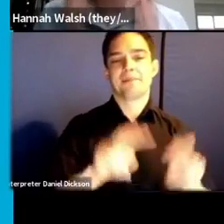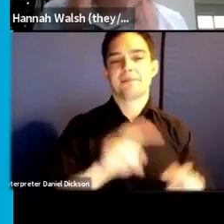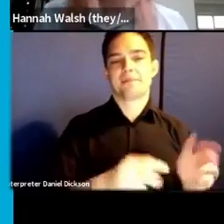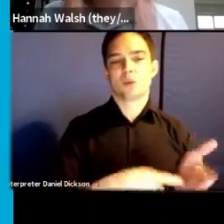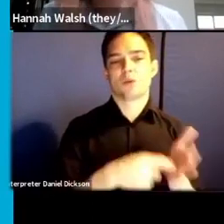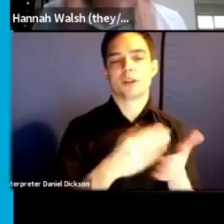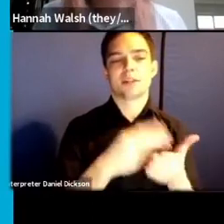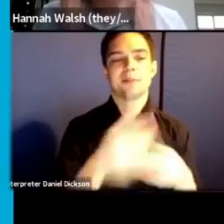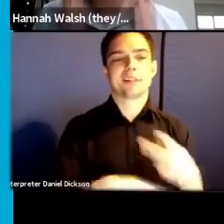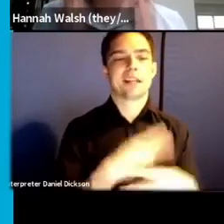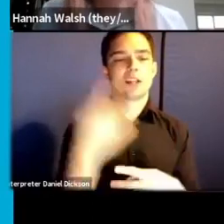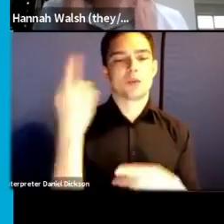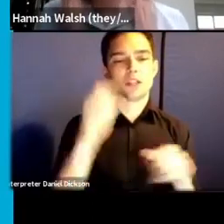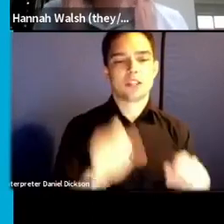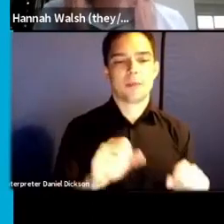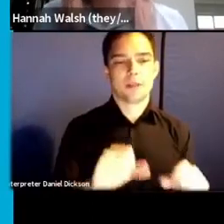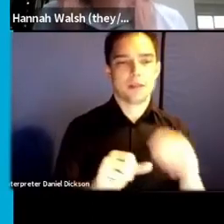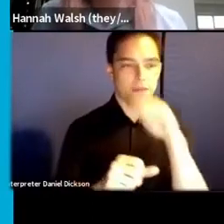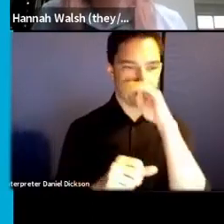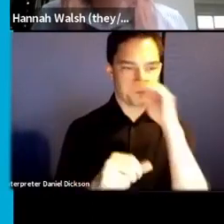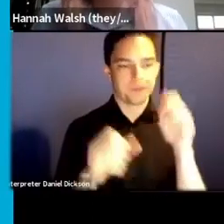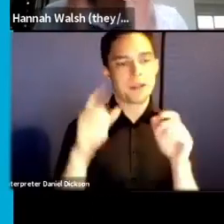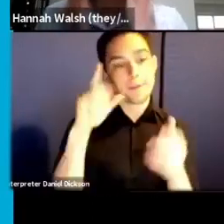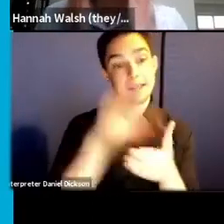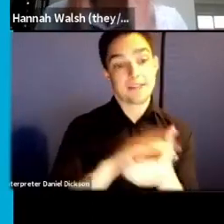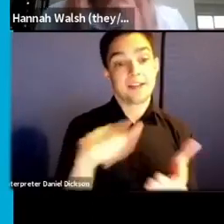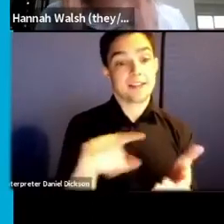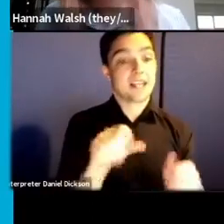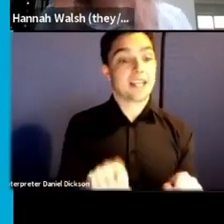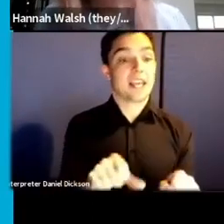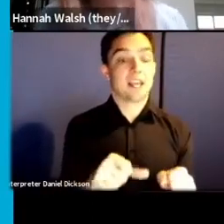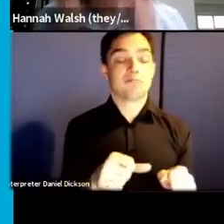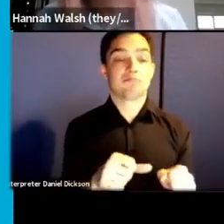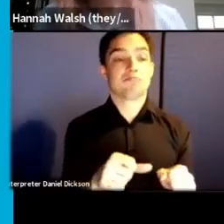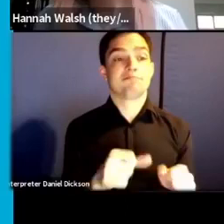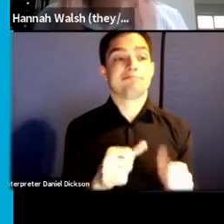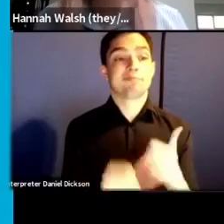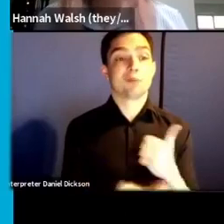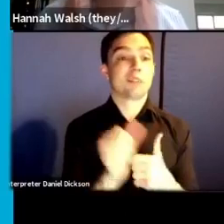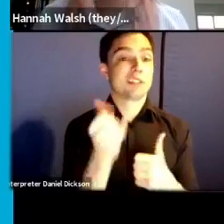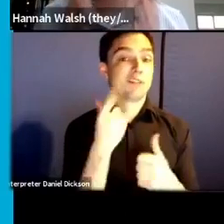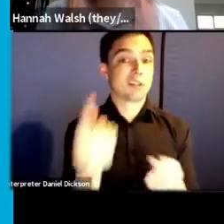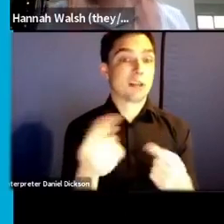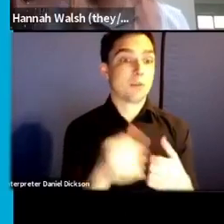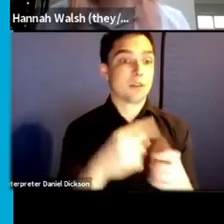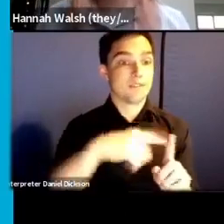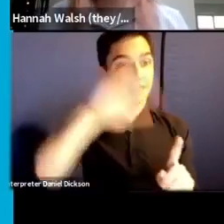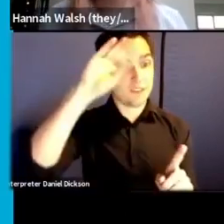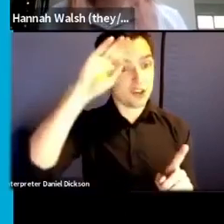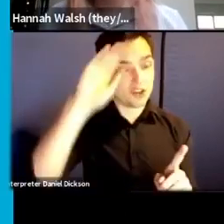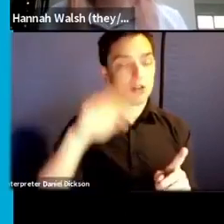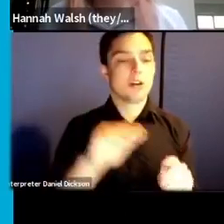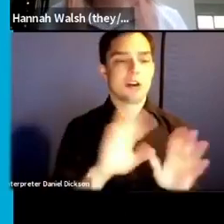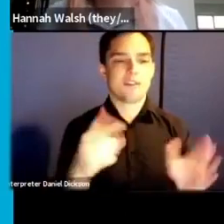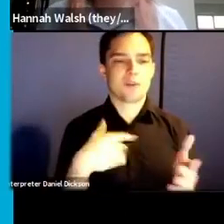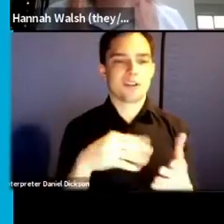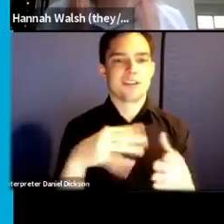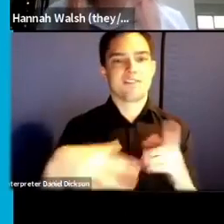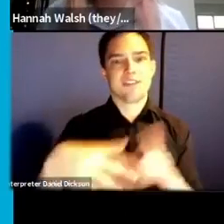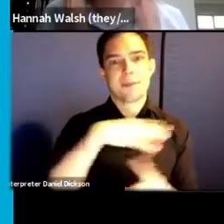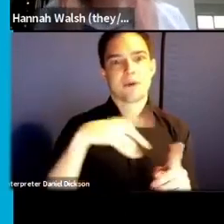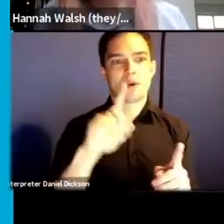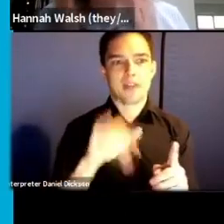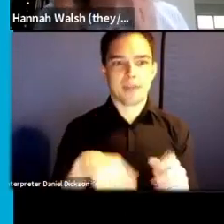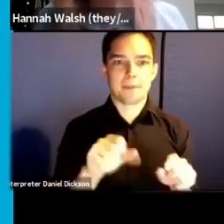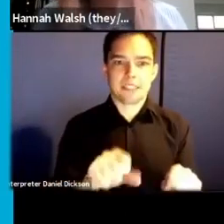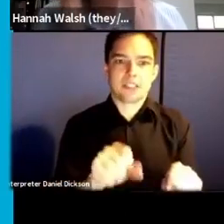kind of reasonable belief that they could, there was going to be some risk if you're coming in with a fever. Obviously, we're in an environment now where there potentially